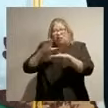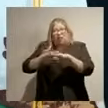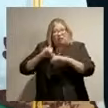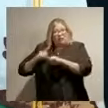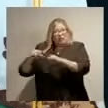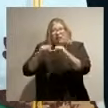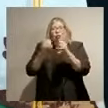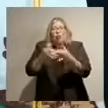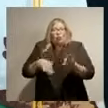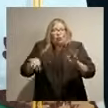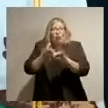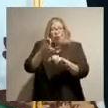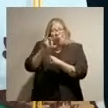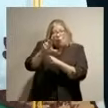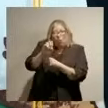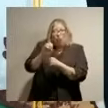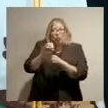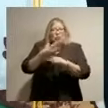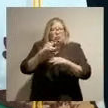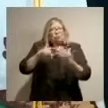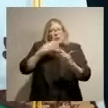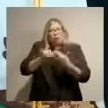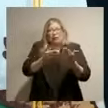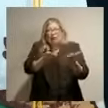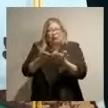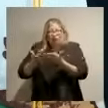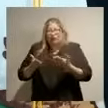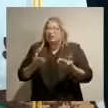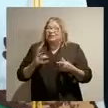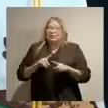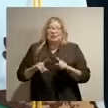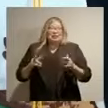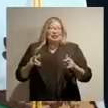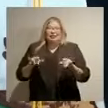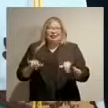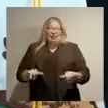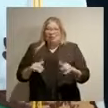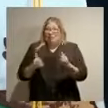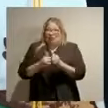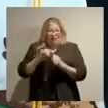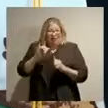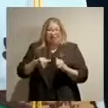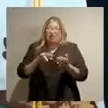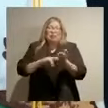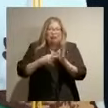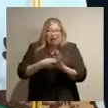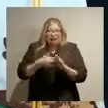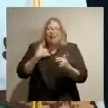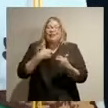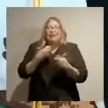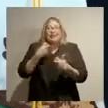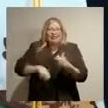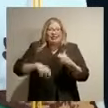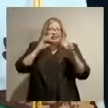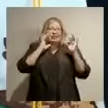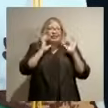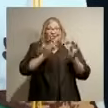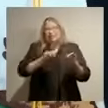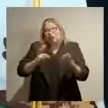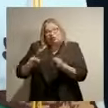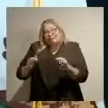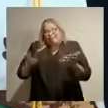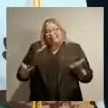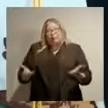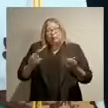and services that people rely upon. But even in doing that, tough decisions had to be made. And